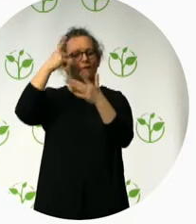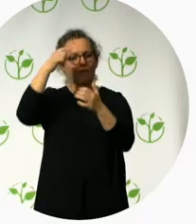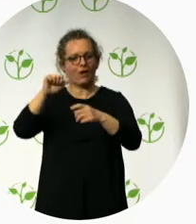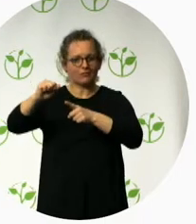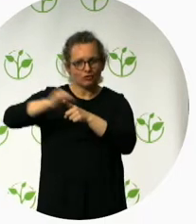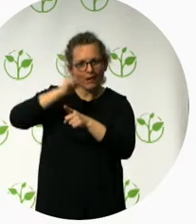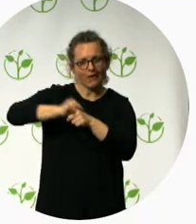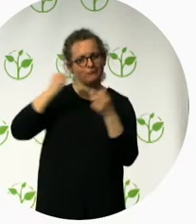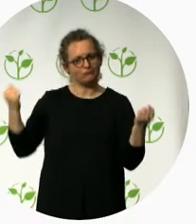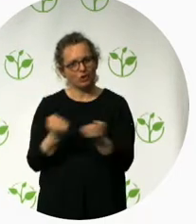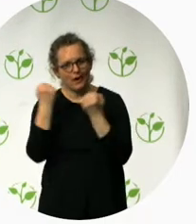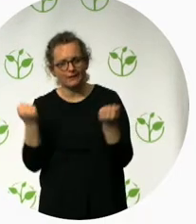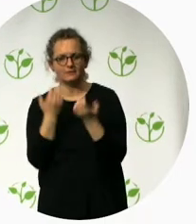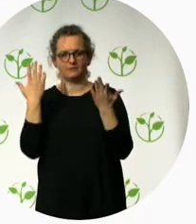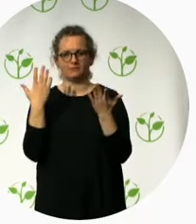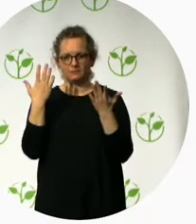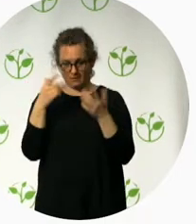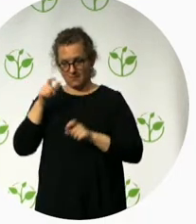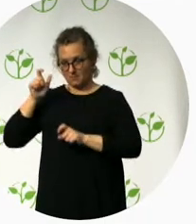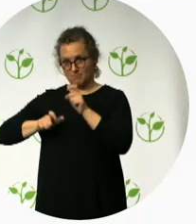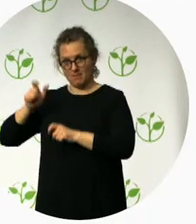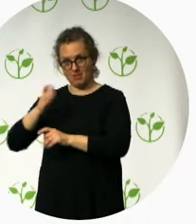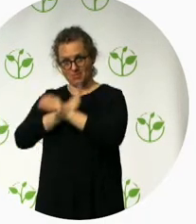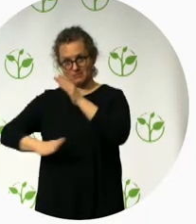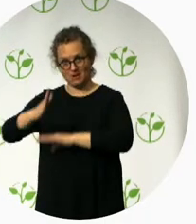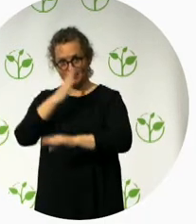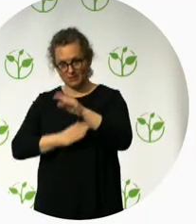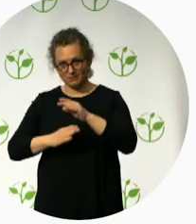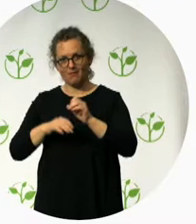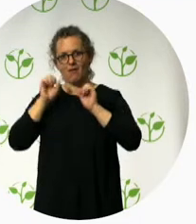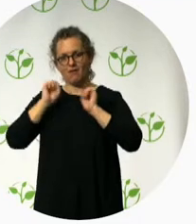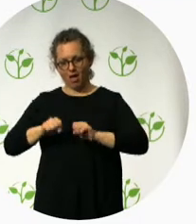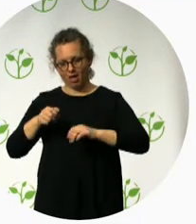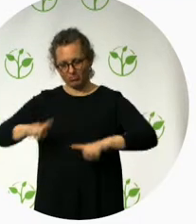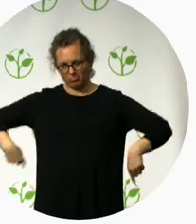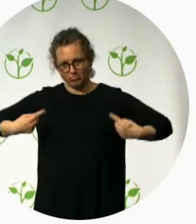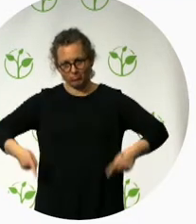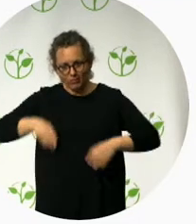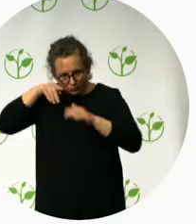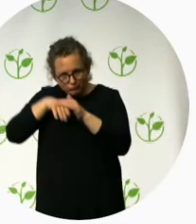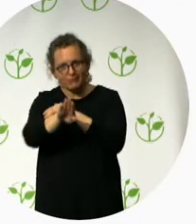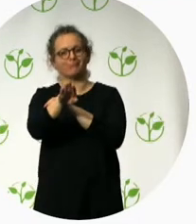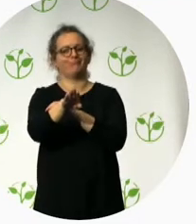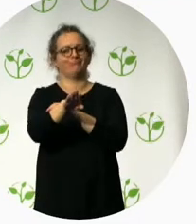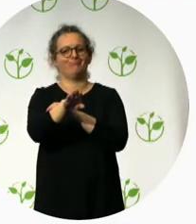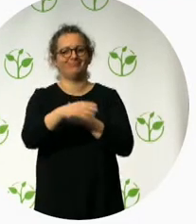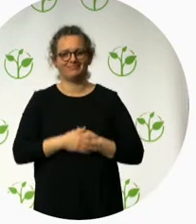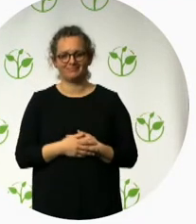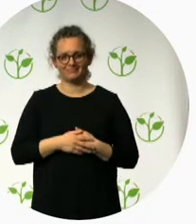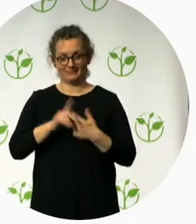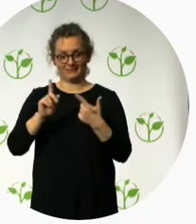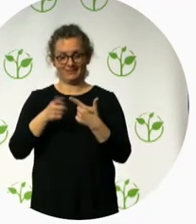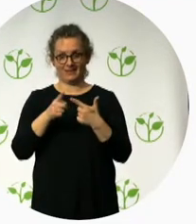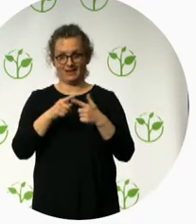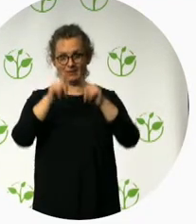youth with disability, mainly person with using wheelchair. And another picture show a youth called